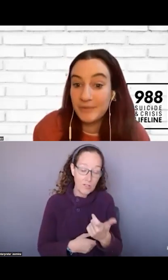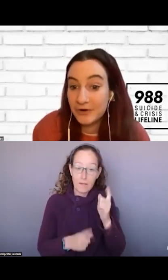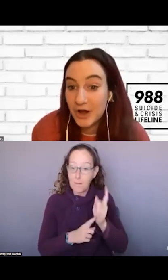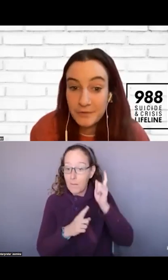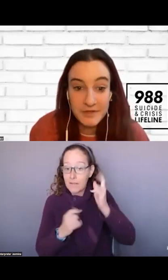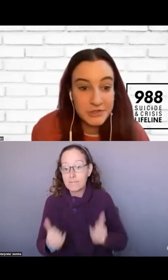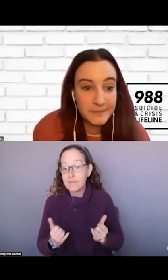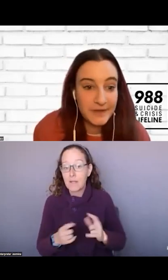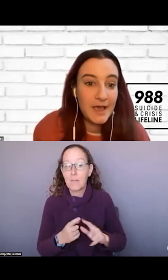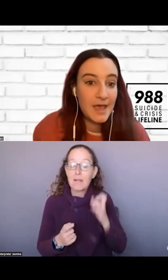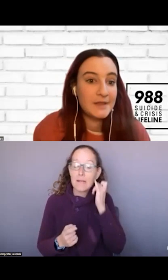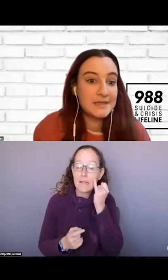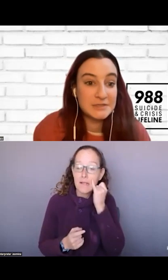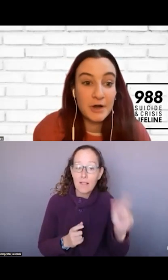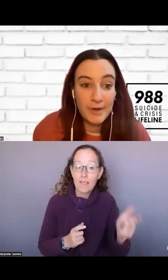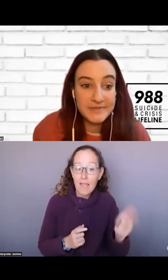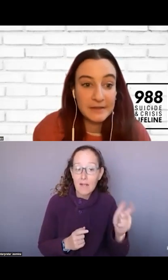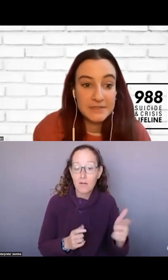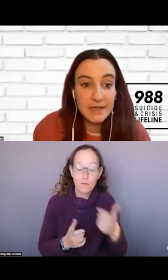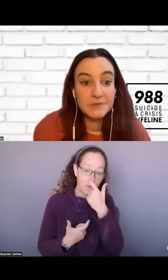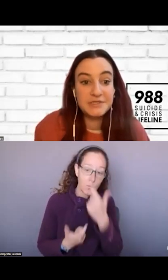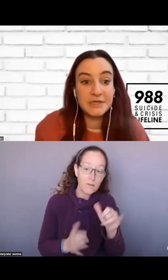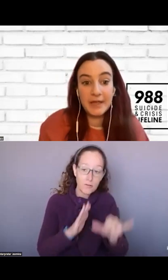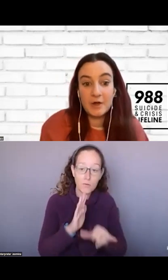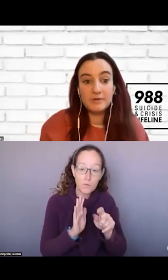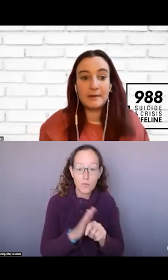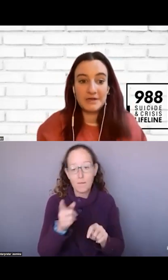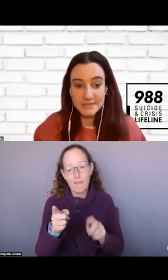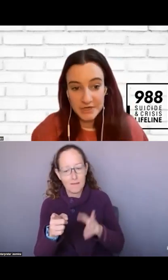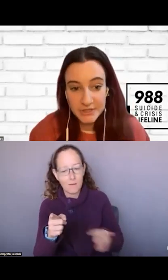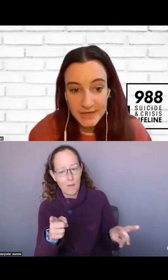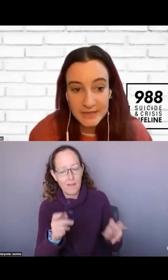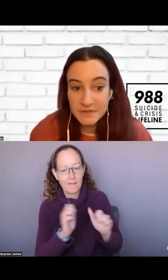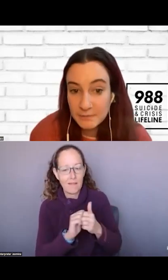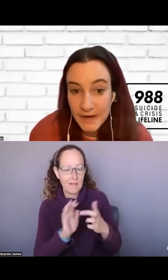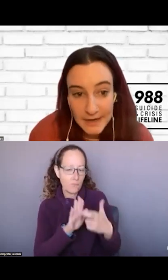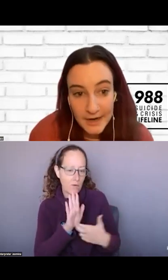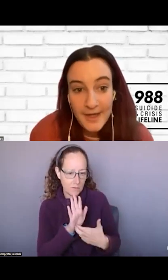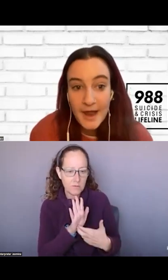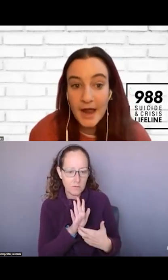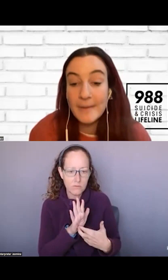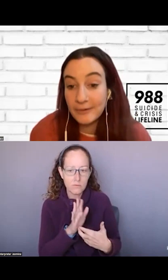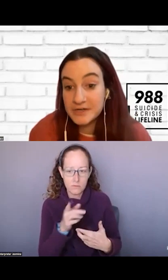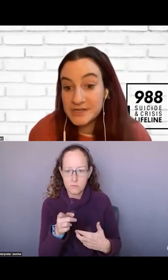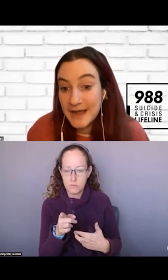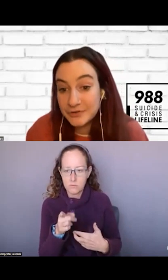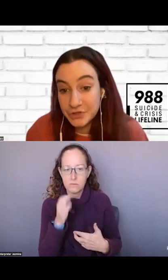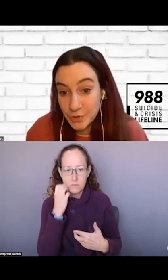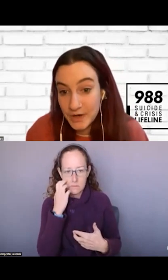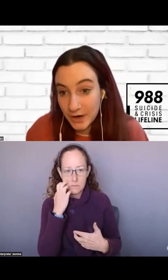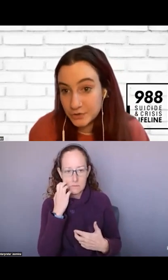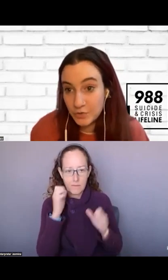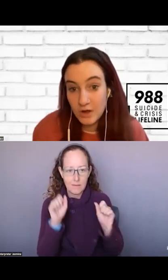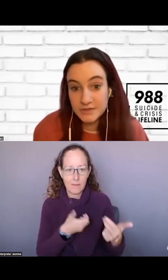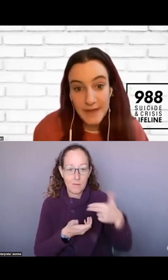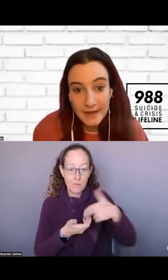watching later on through the YouTube link, this is what our website looks like. You need to click on that registration link that you see right there in order to be able to